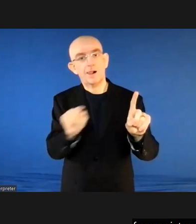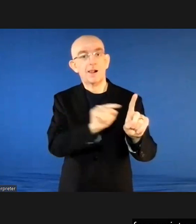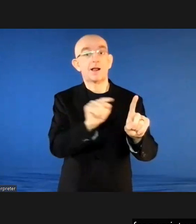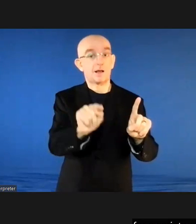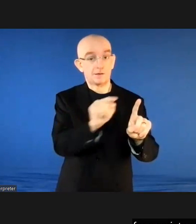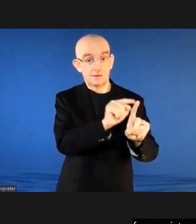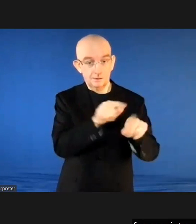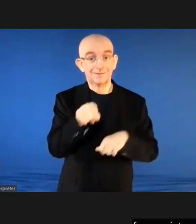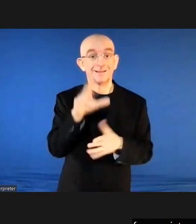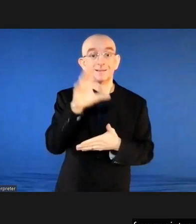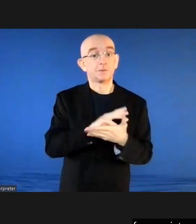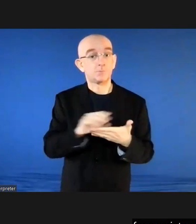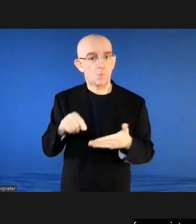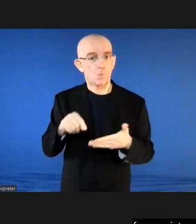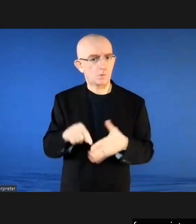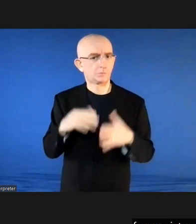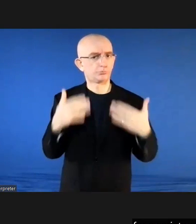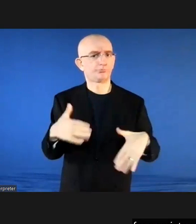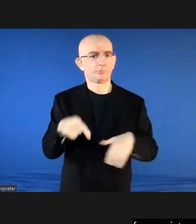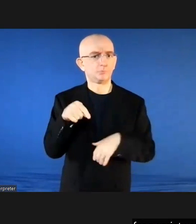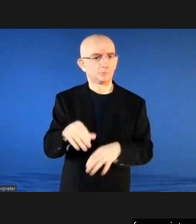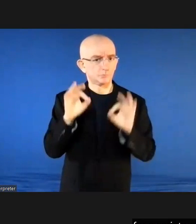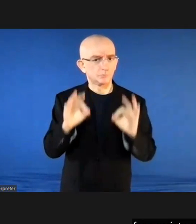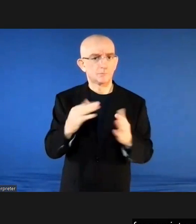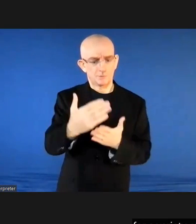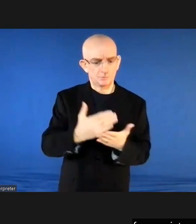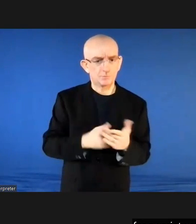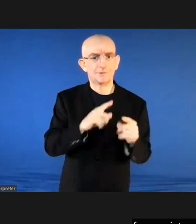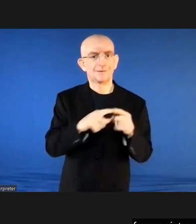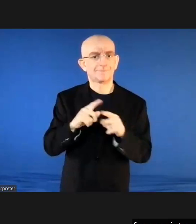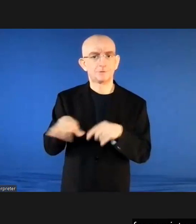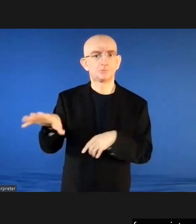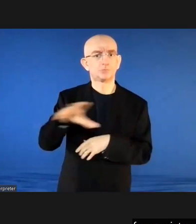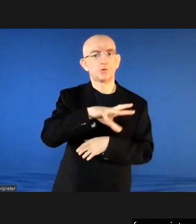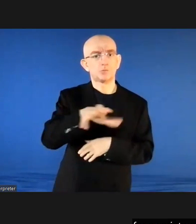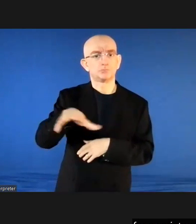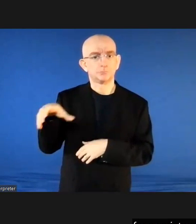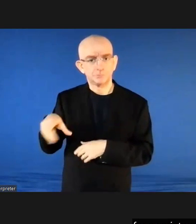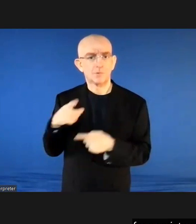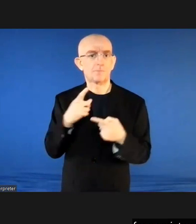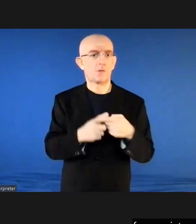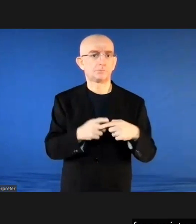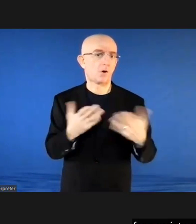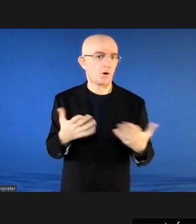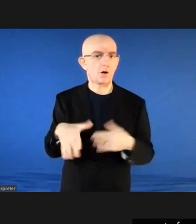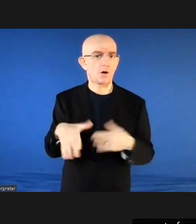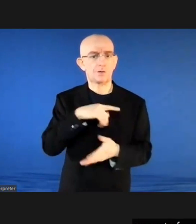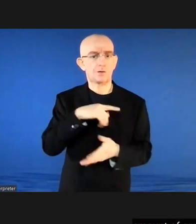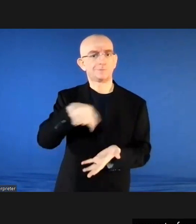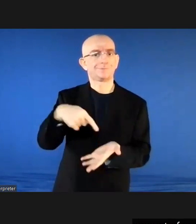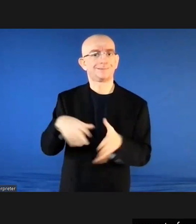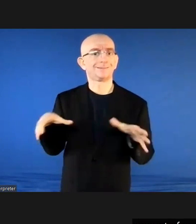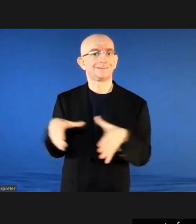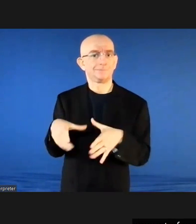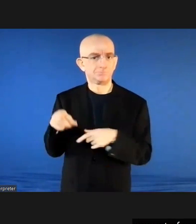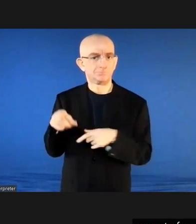and including our central teams as well. And that's due to my brilliant colleagues and also our brilliant partners